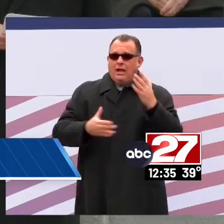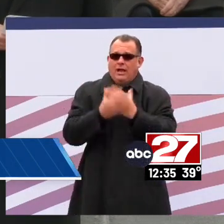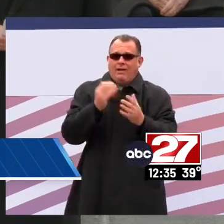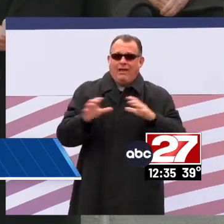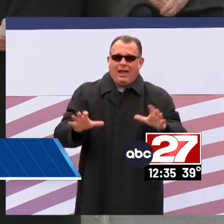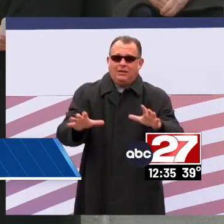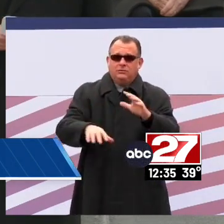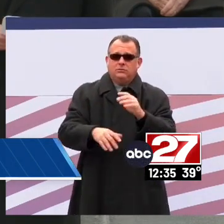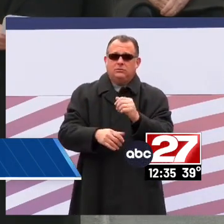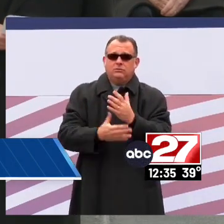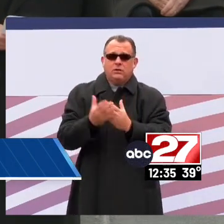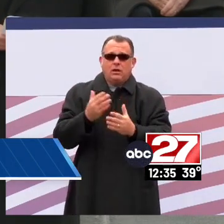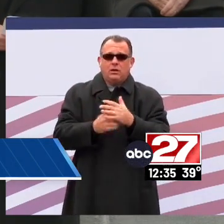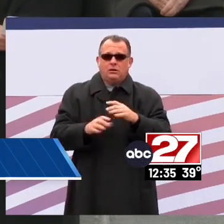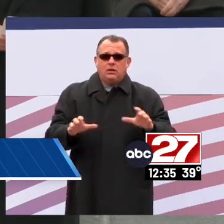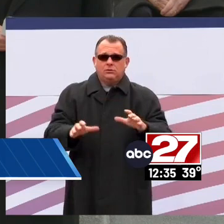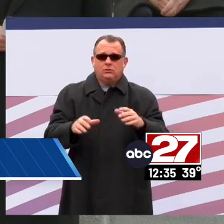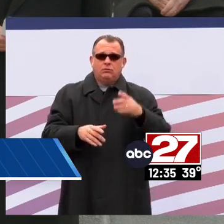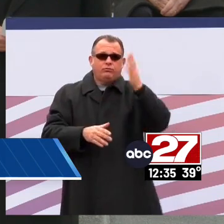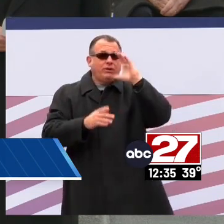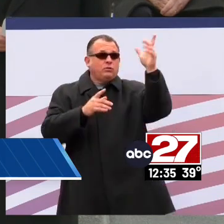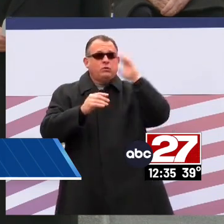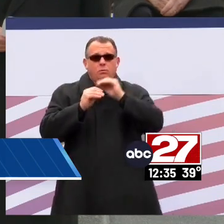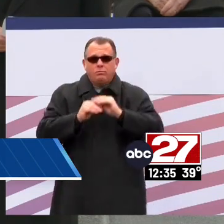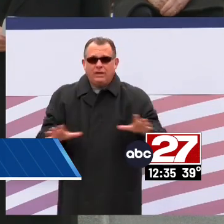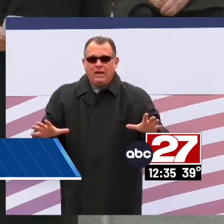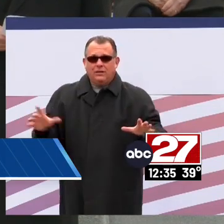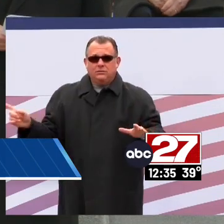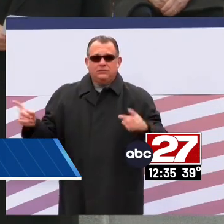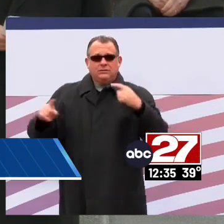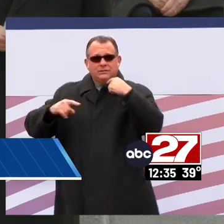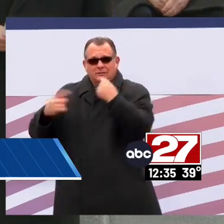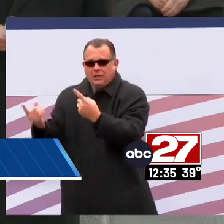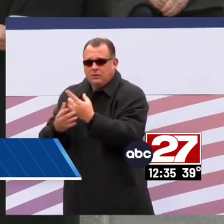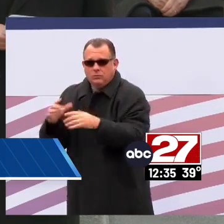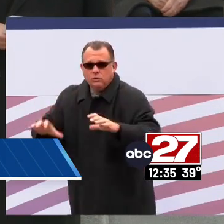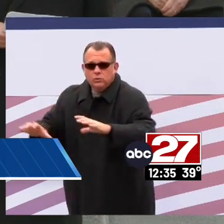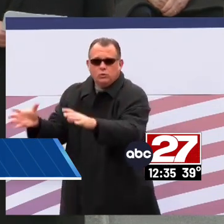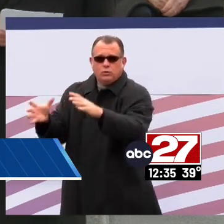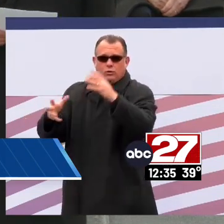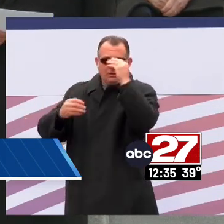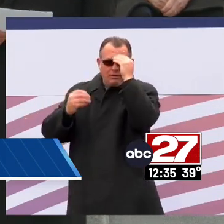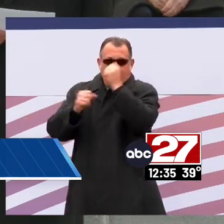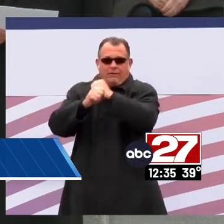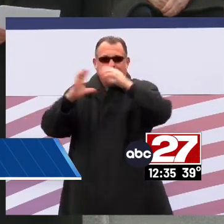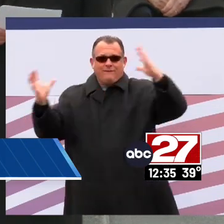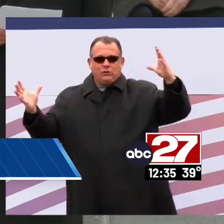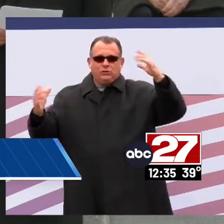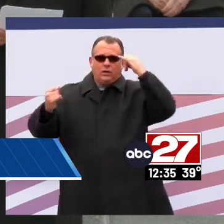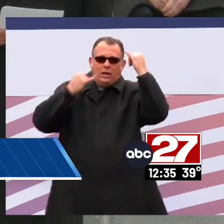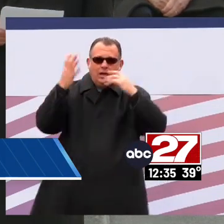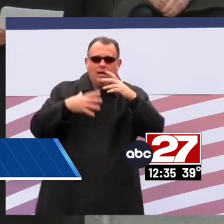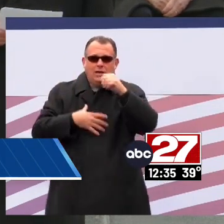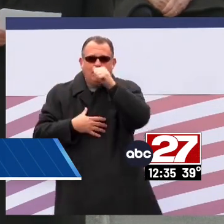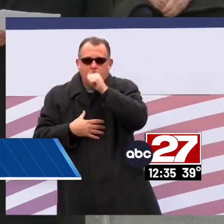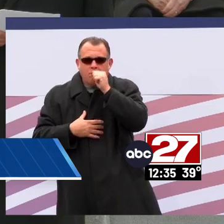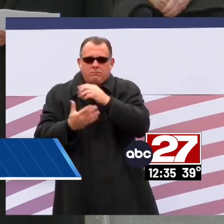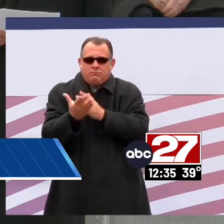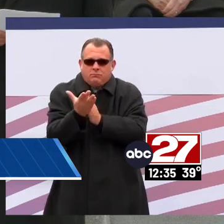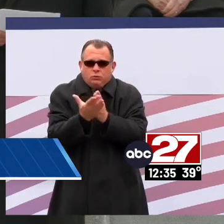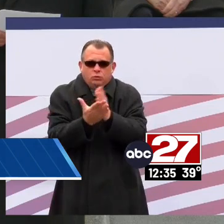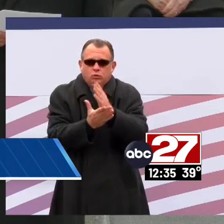him, direct him, give him vision, give him tenacity. He might lead our state with